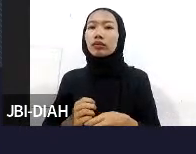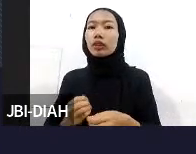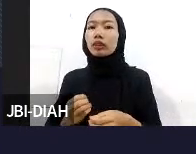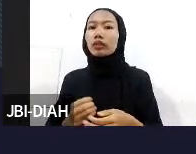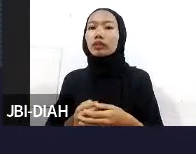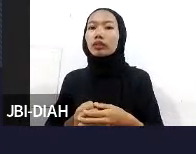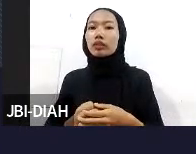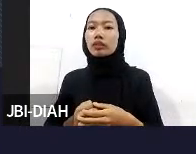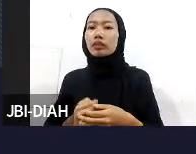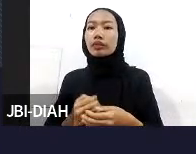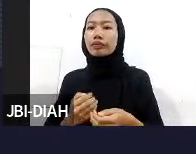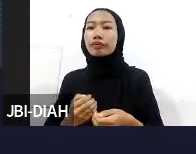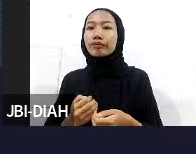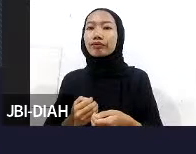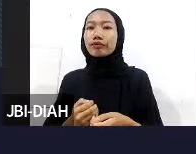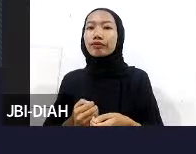movement.